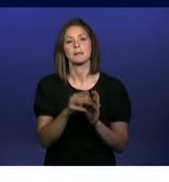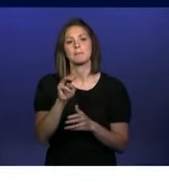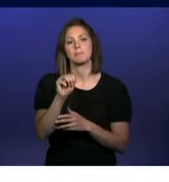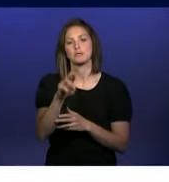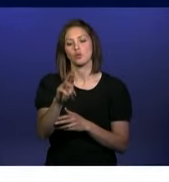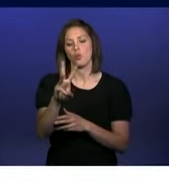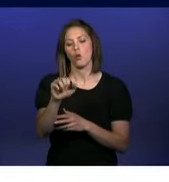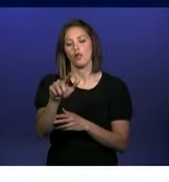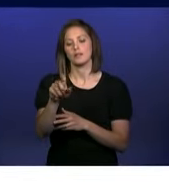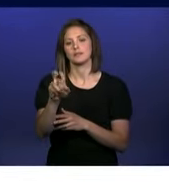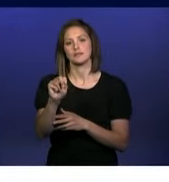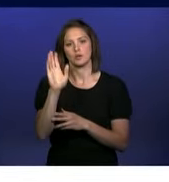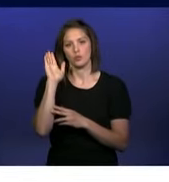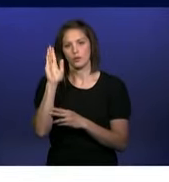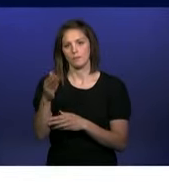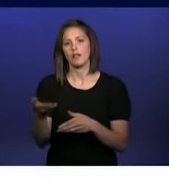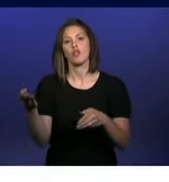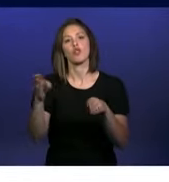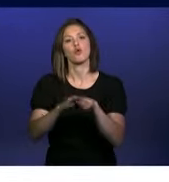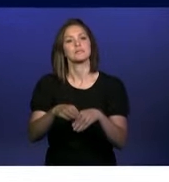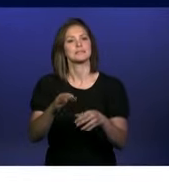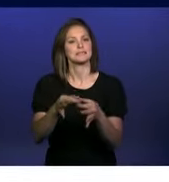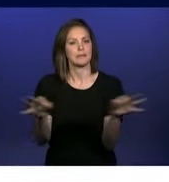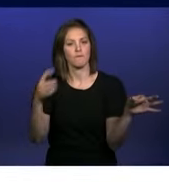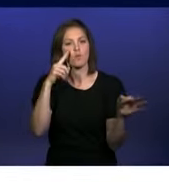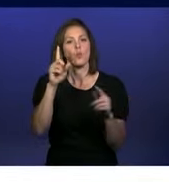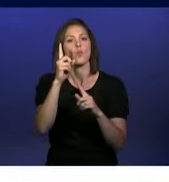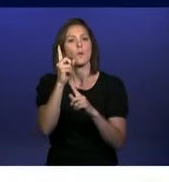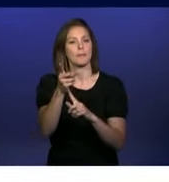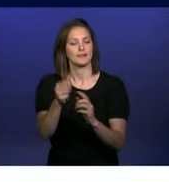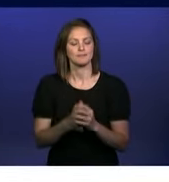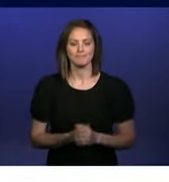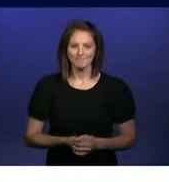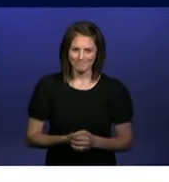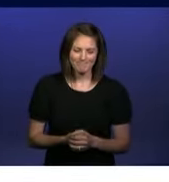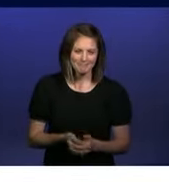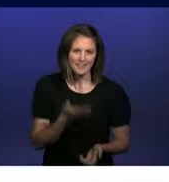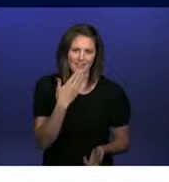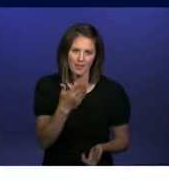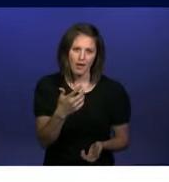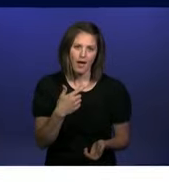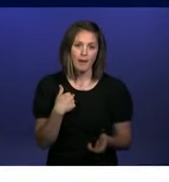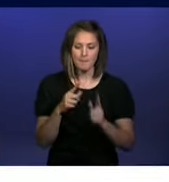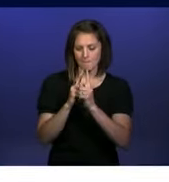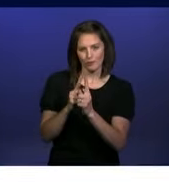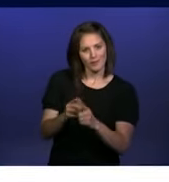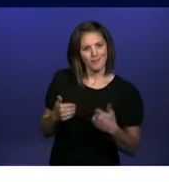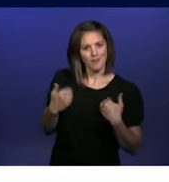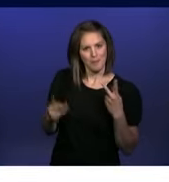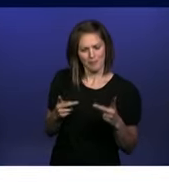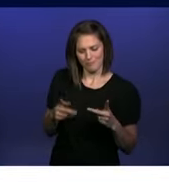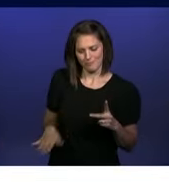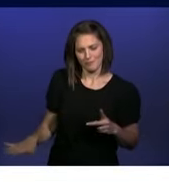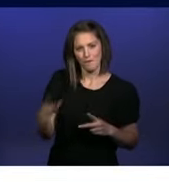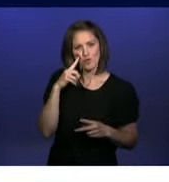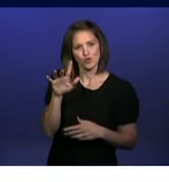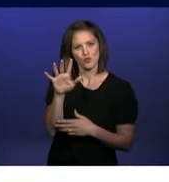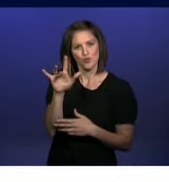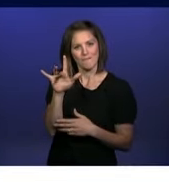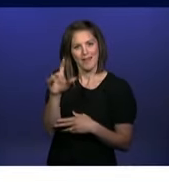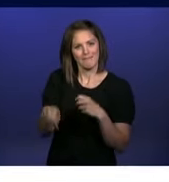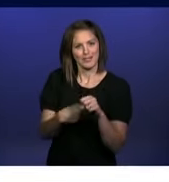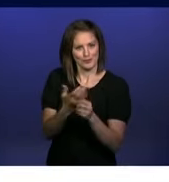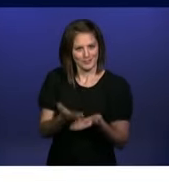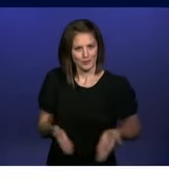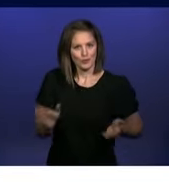Walton. Mr. Walton, the time is yours for 1 minute. Thank you. I've been mentoring young people here in the state of Utah for over 25 years.